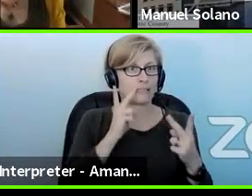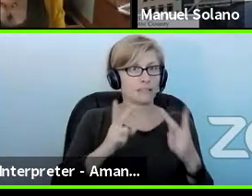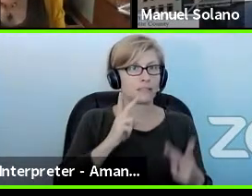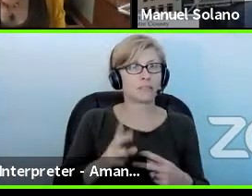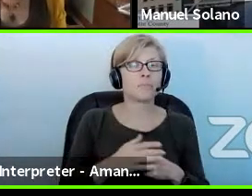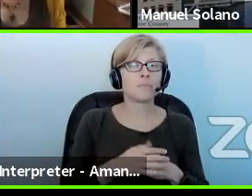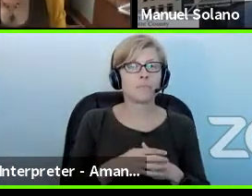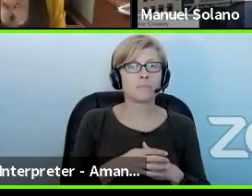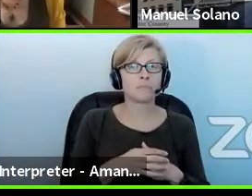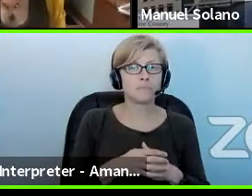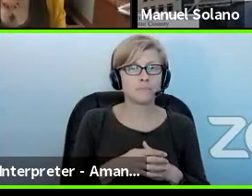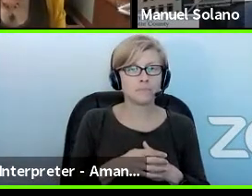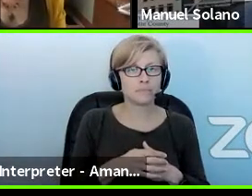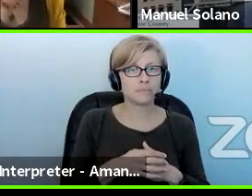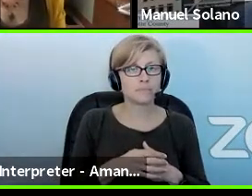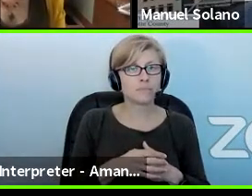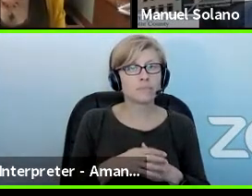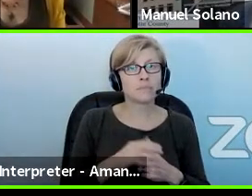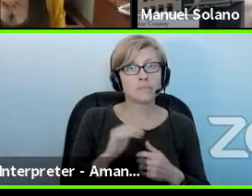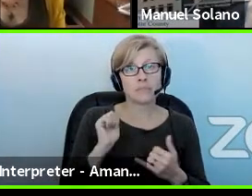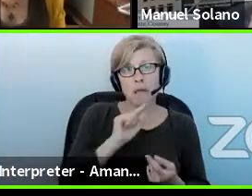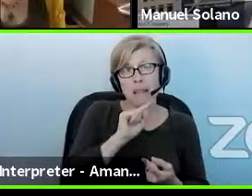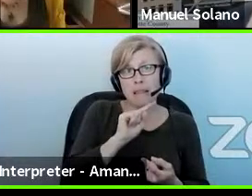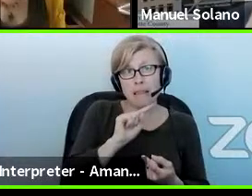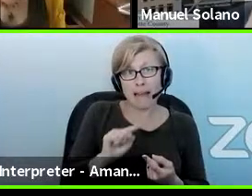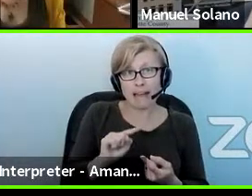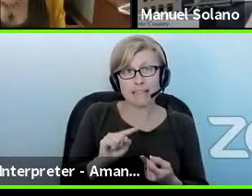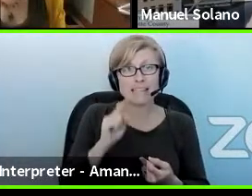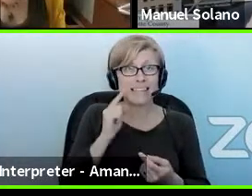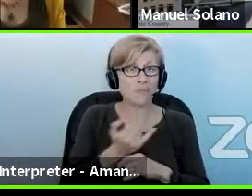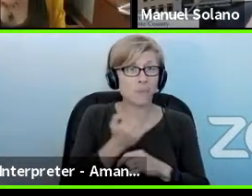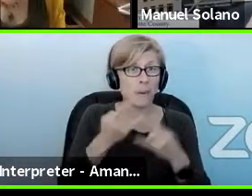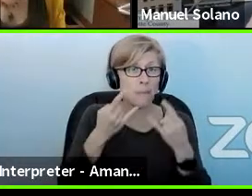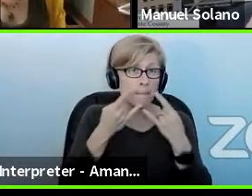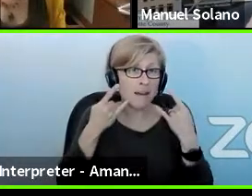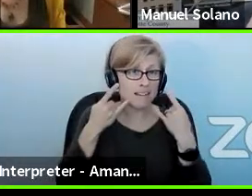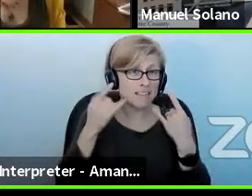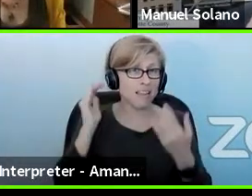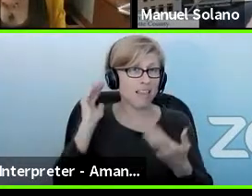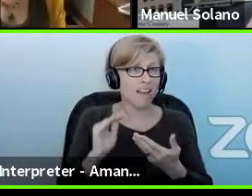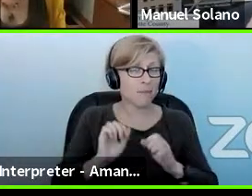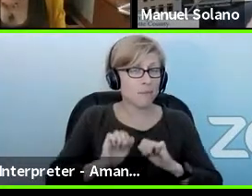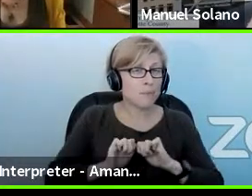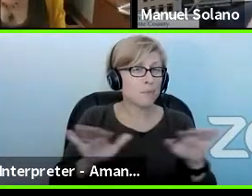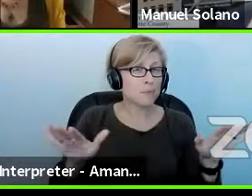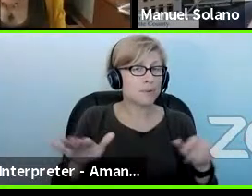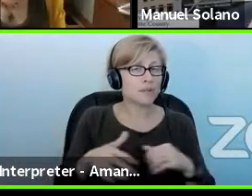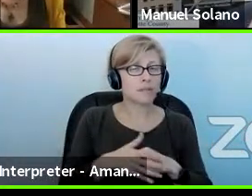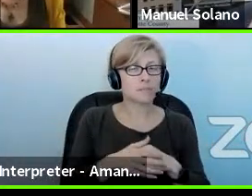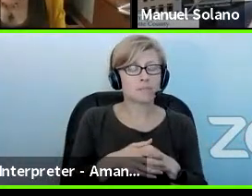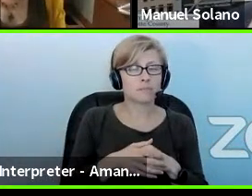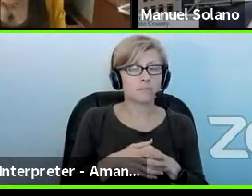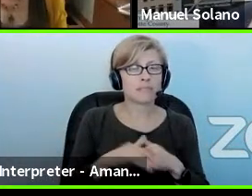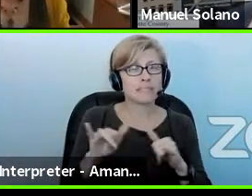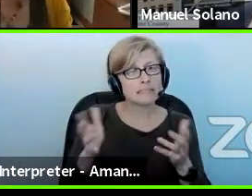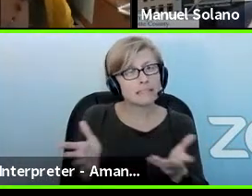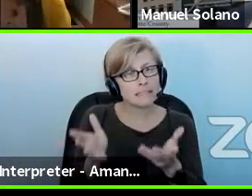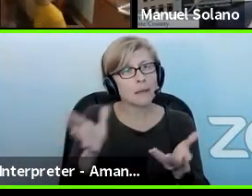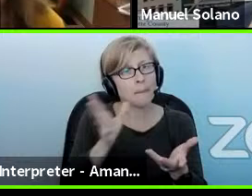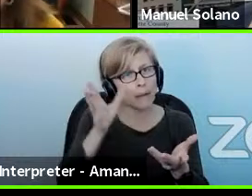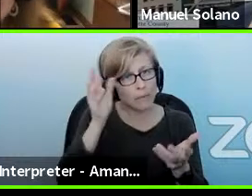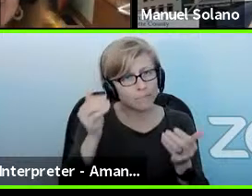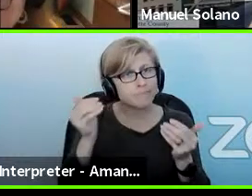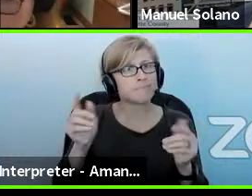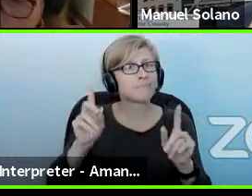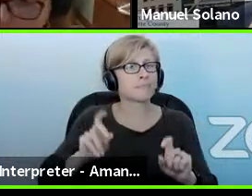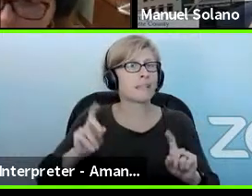be spread less, or we can stop the spread with masks, and we still encourage our parents to test,